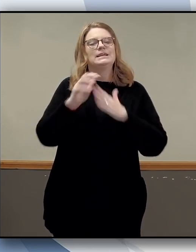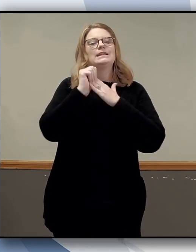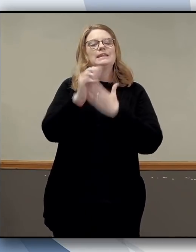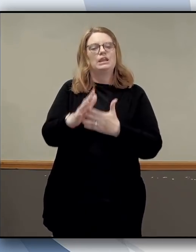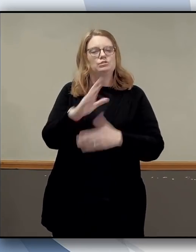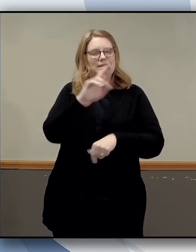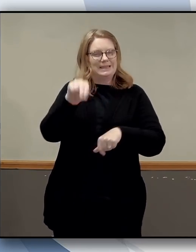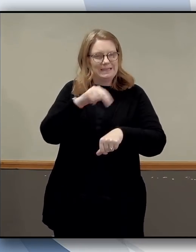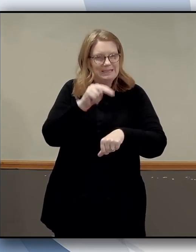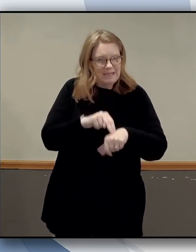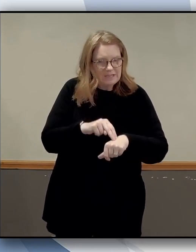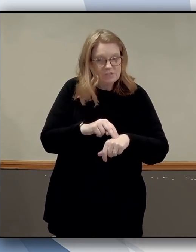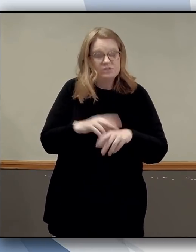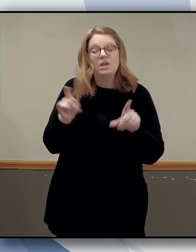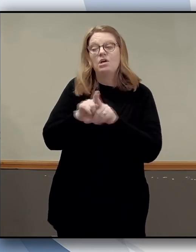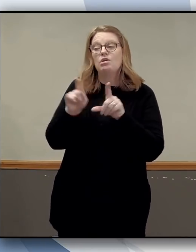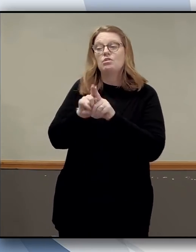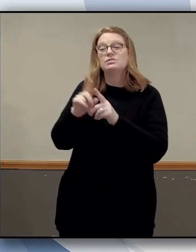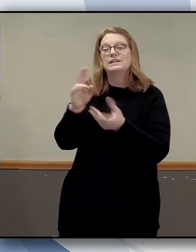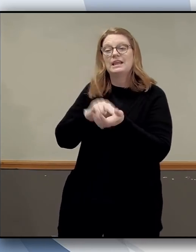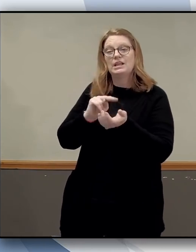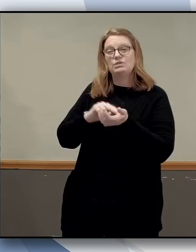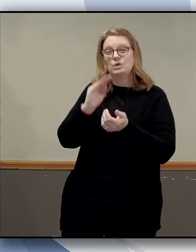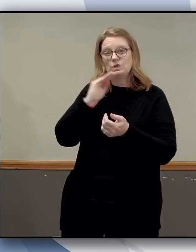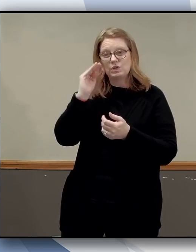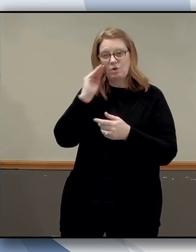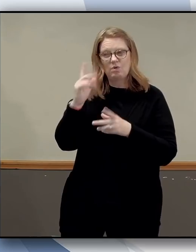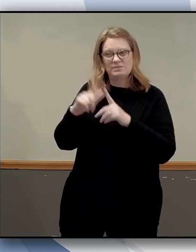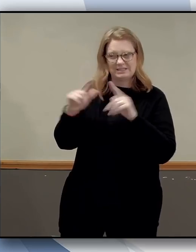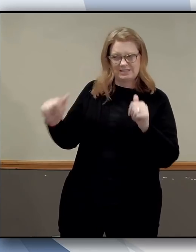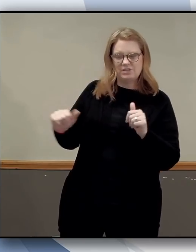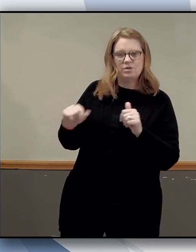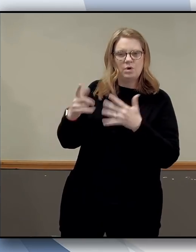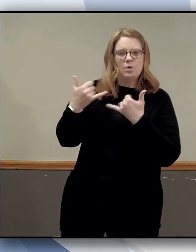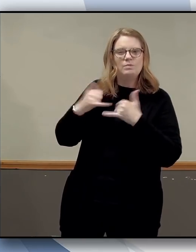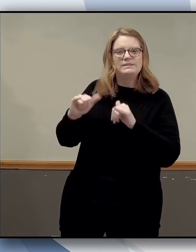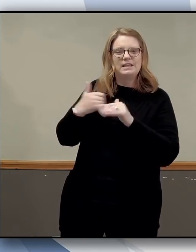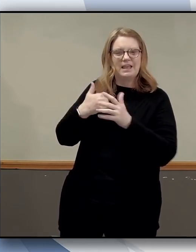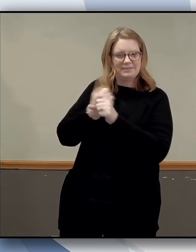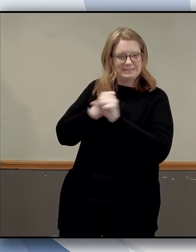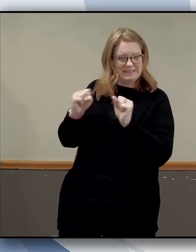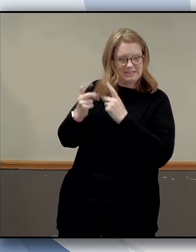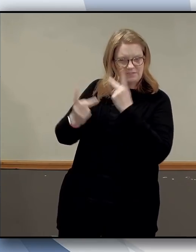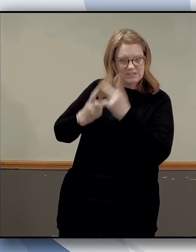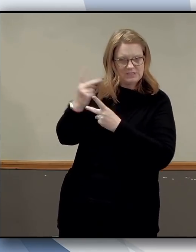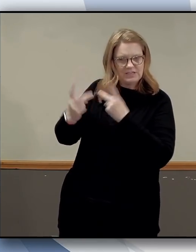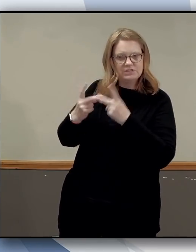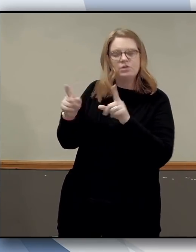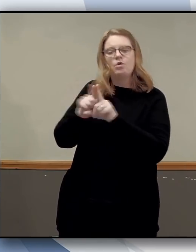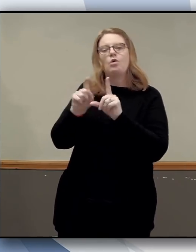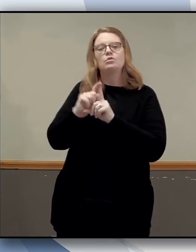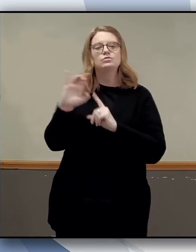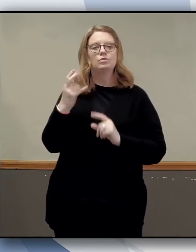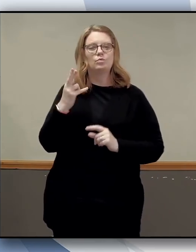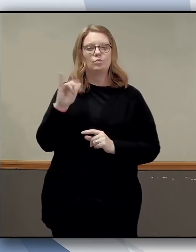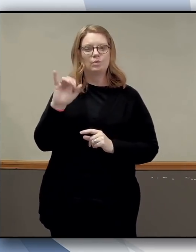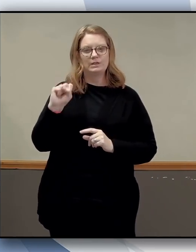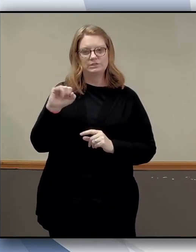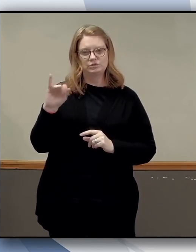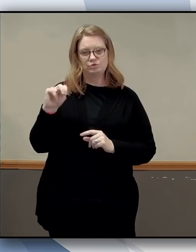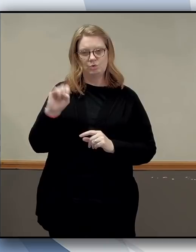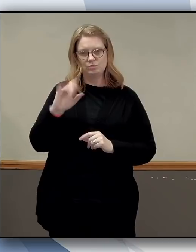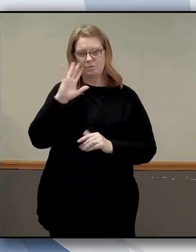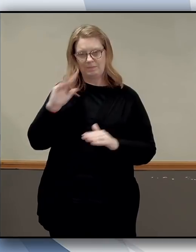allowing safe visitation and long-term care, and you'll hear more about the work on that front from Chris Jones today. Throughout this,